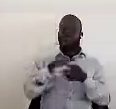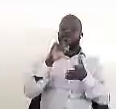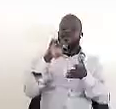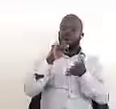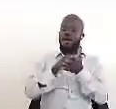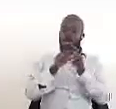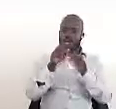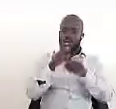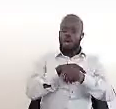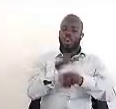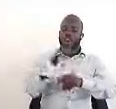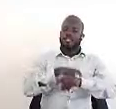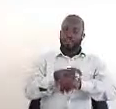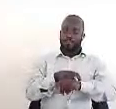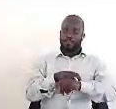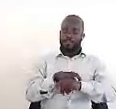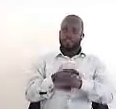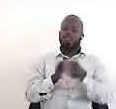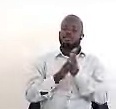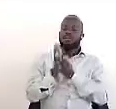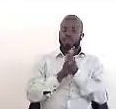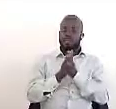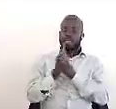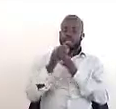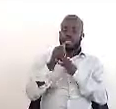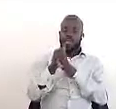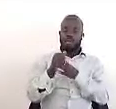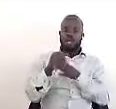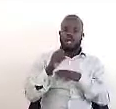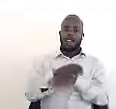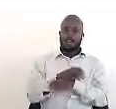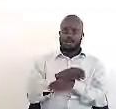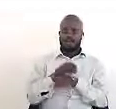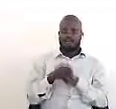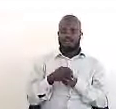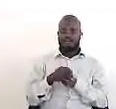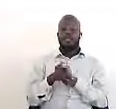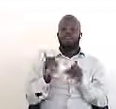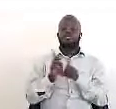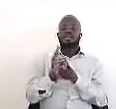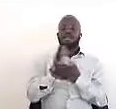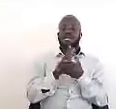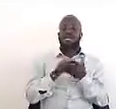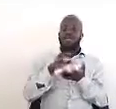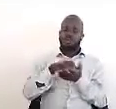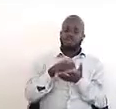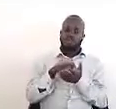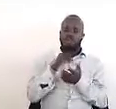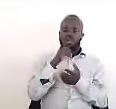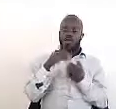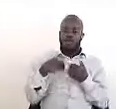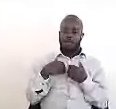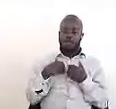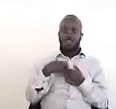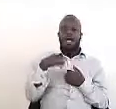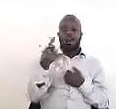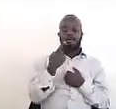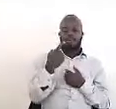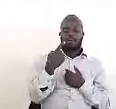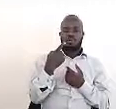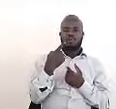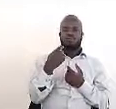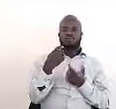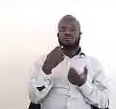Sometimes that sort of long-term stimulation can lead to a cancer. Also, some are conditions that don't have a